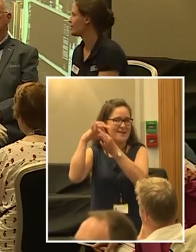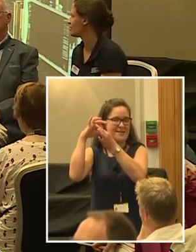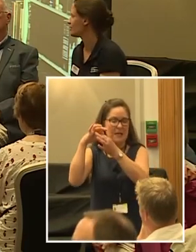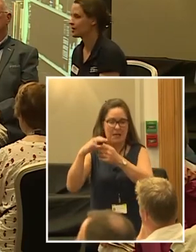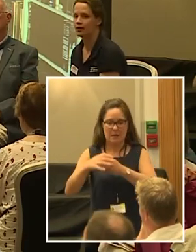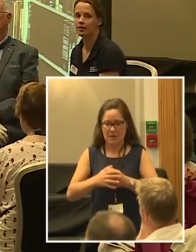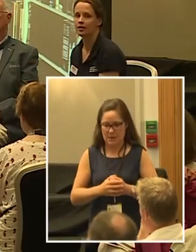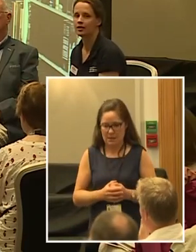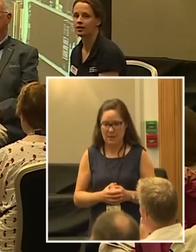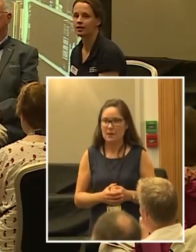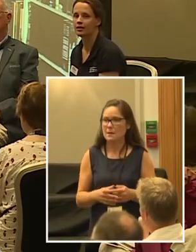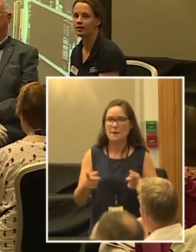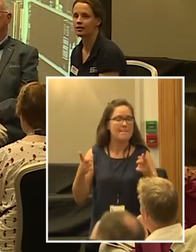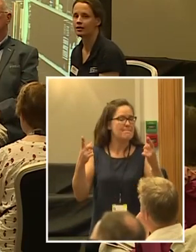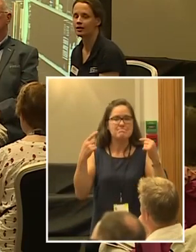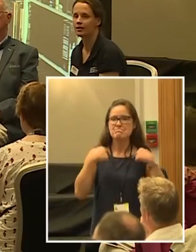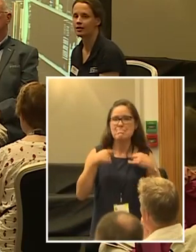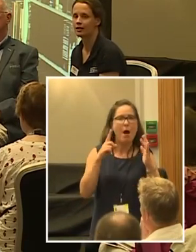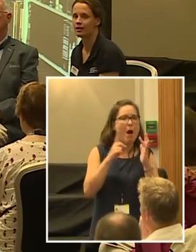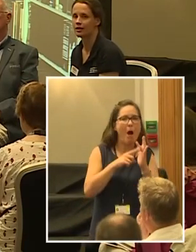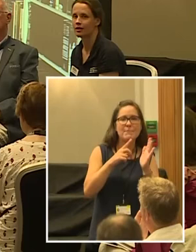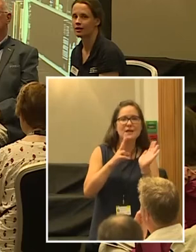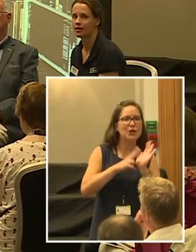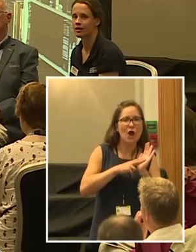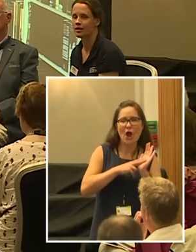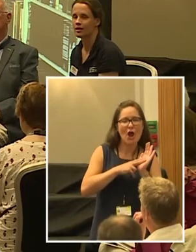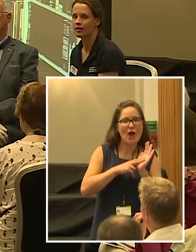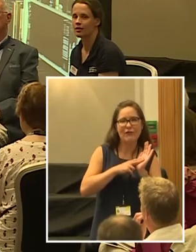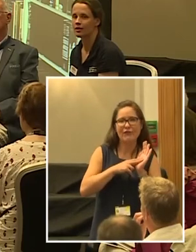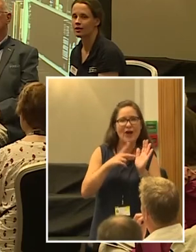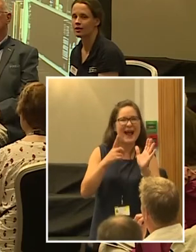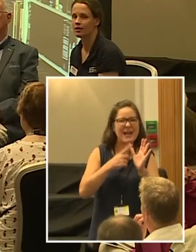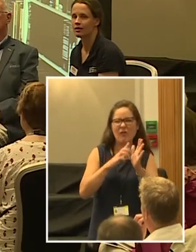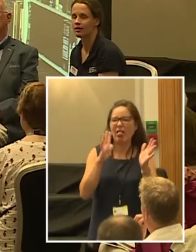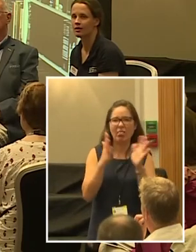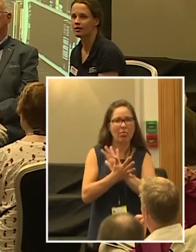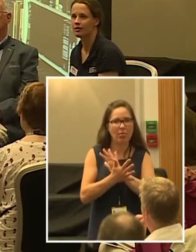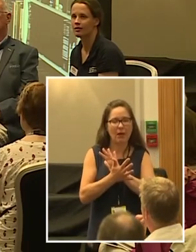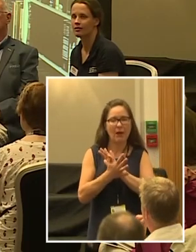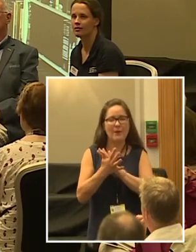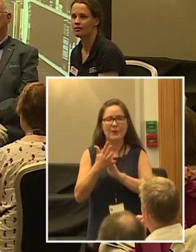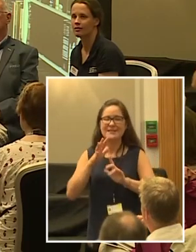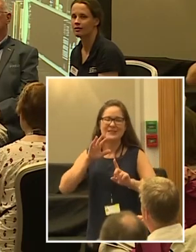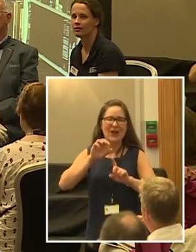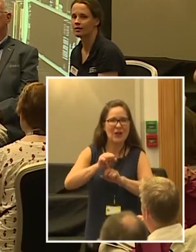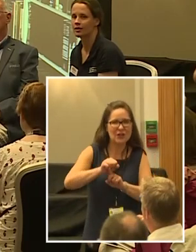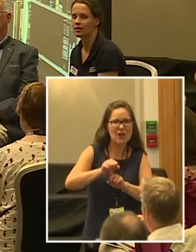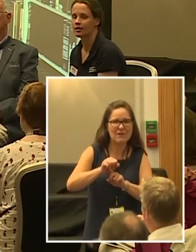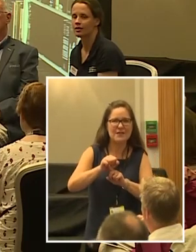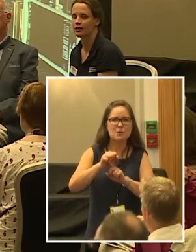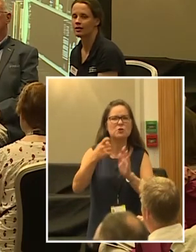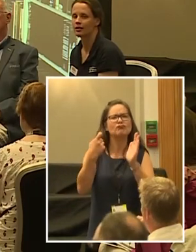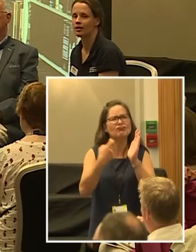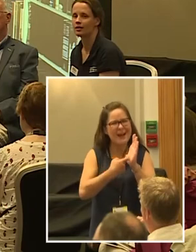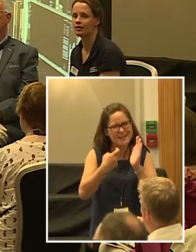My optic nerve's completely atrophied, but the RP diagnosis was retinal atrophy. I was